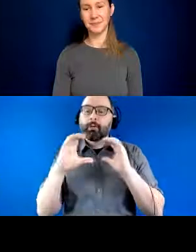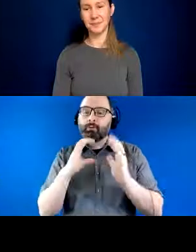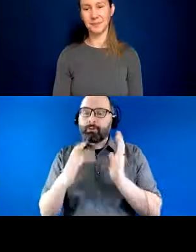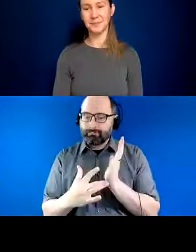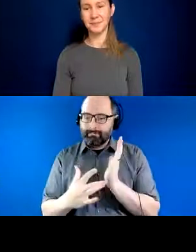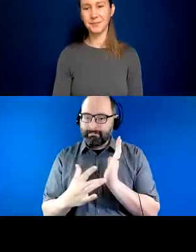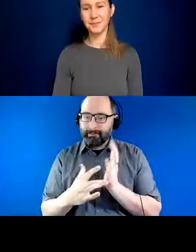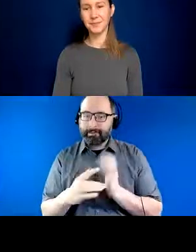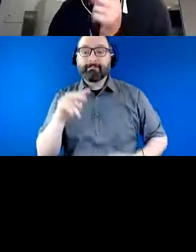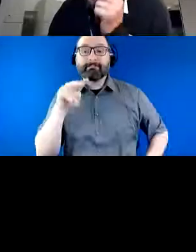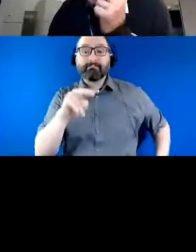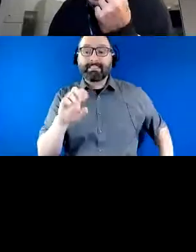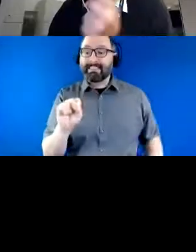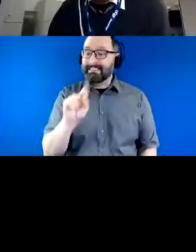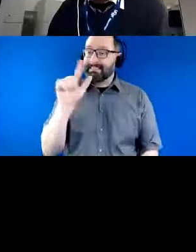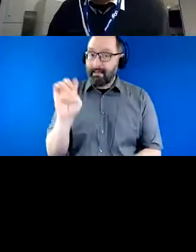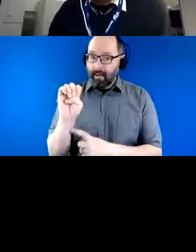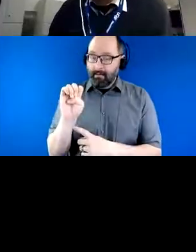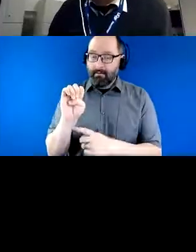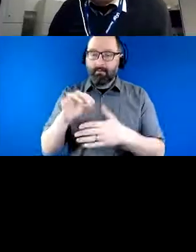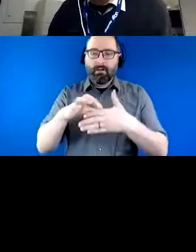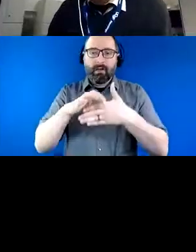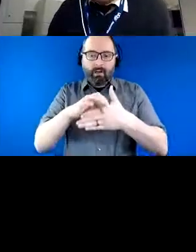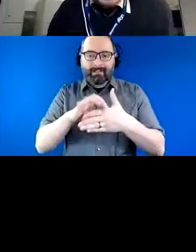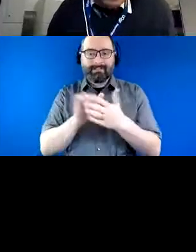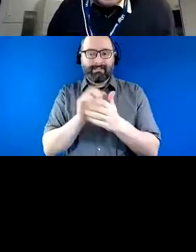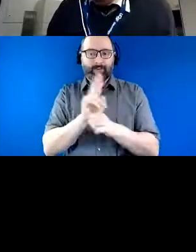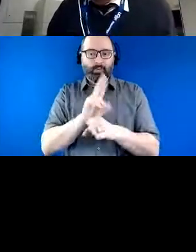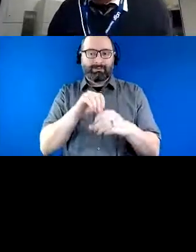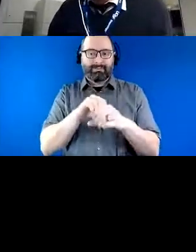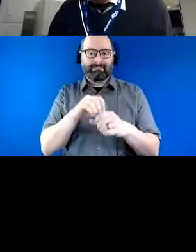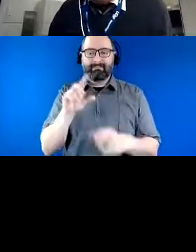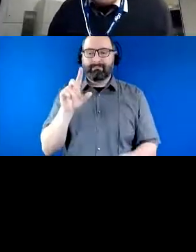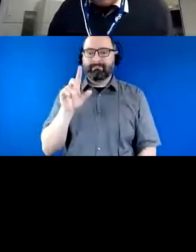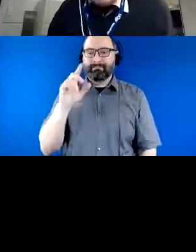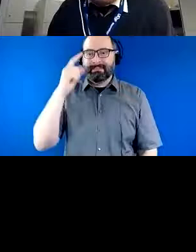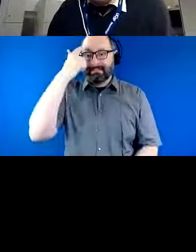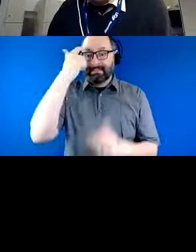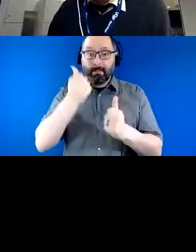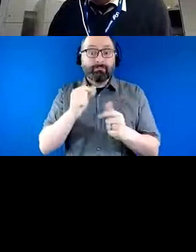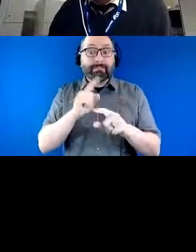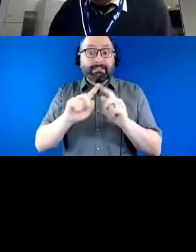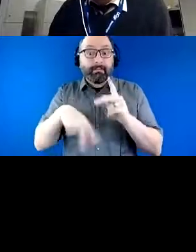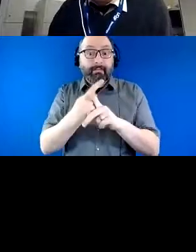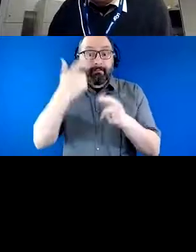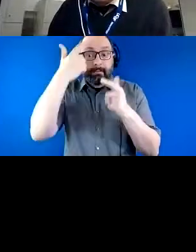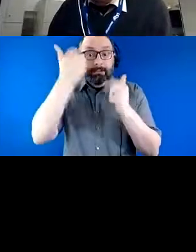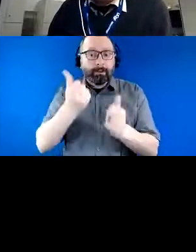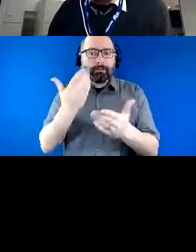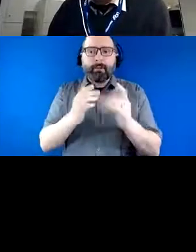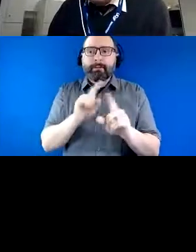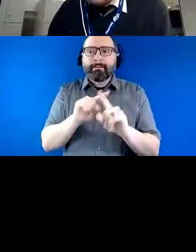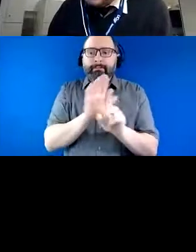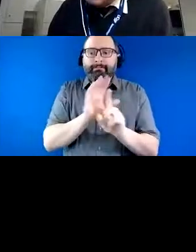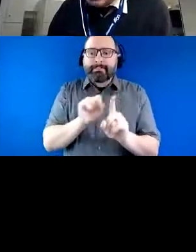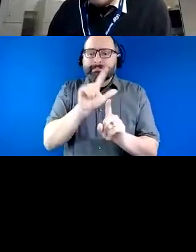style and content that is used in dementia, and different types of dementia may require different styles and different content.